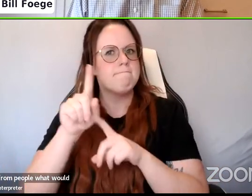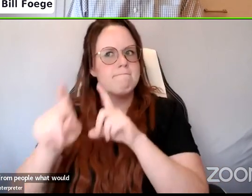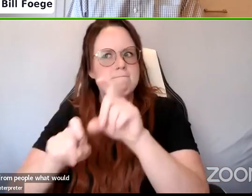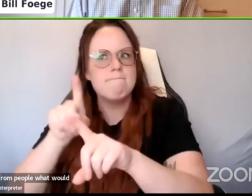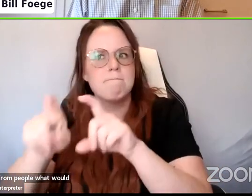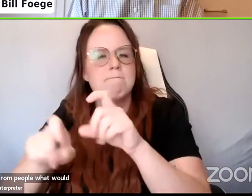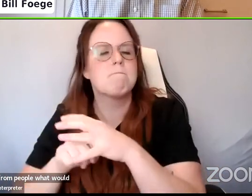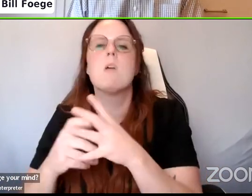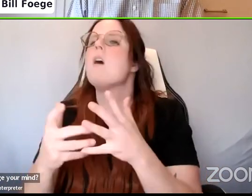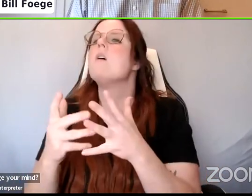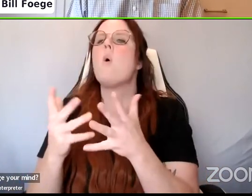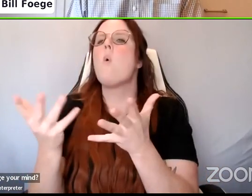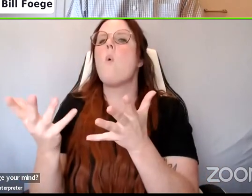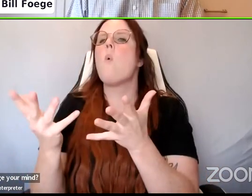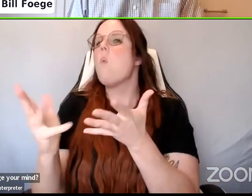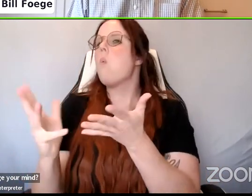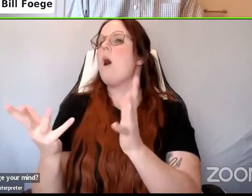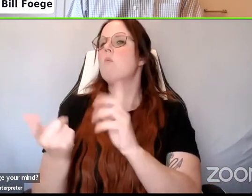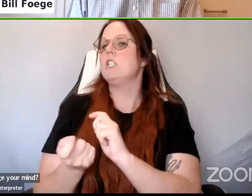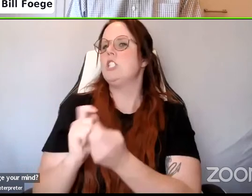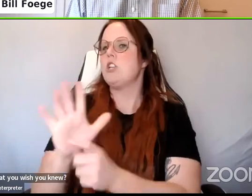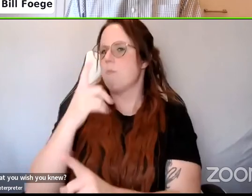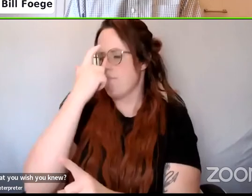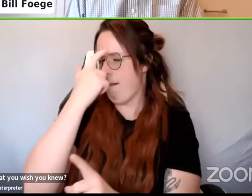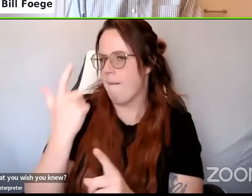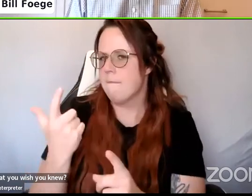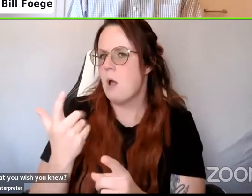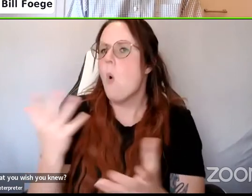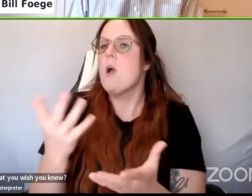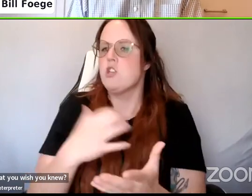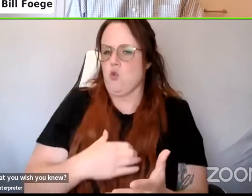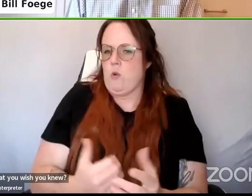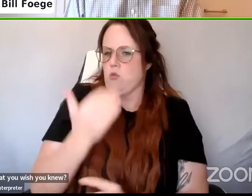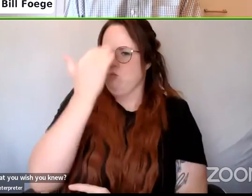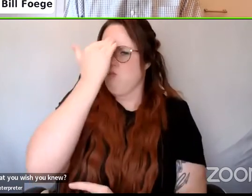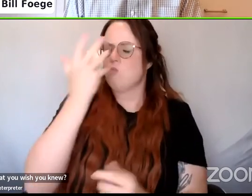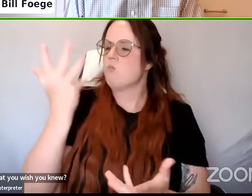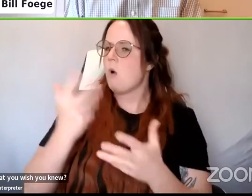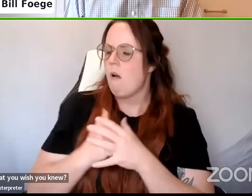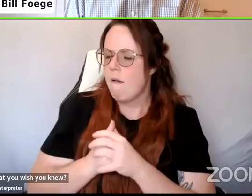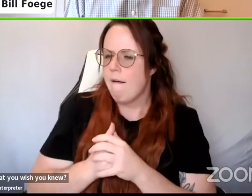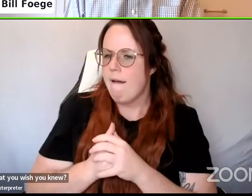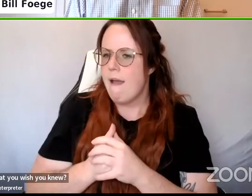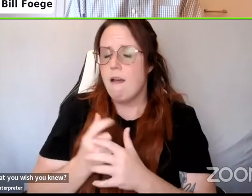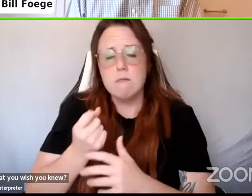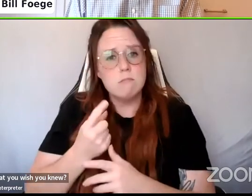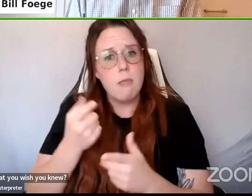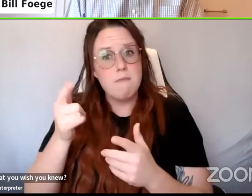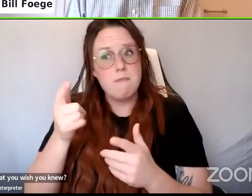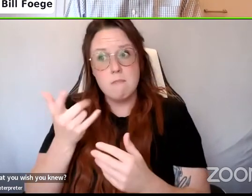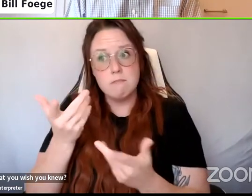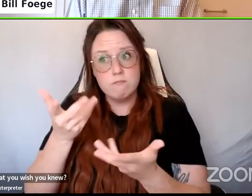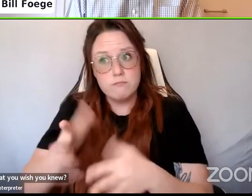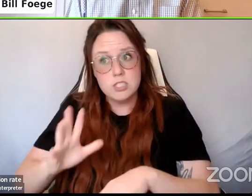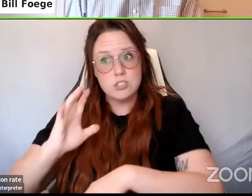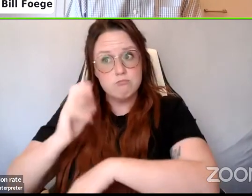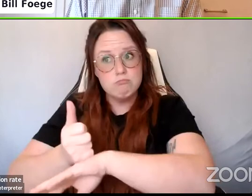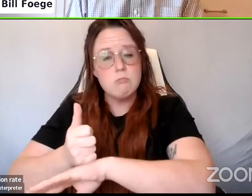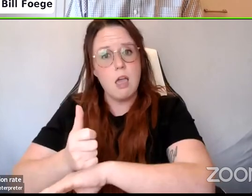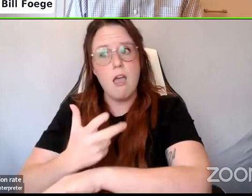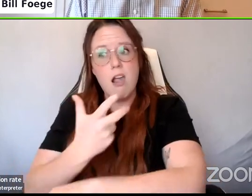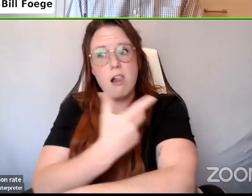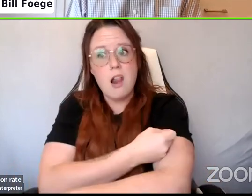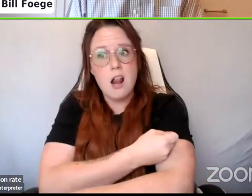that you wish you knew and the vaccination rate decreased from